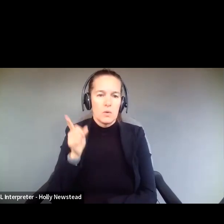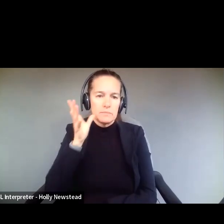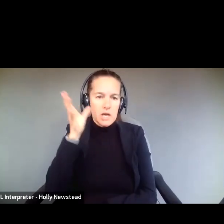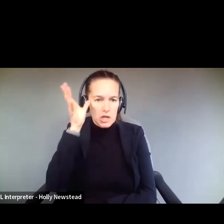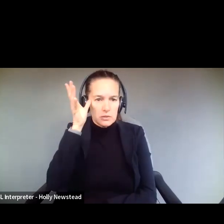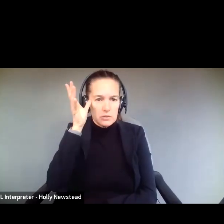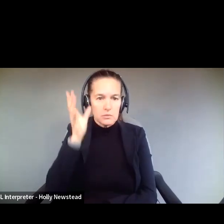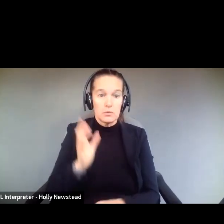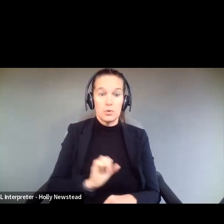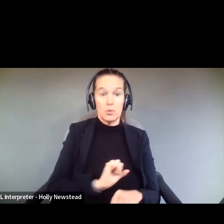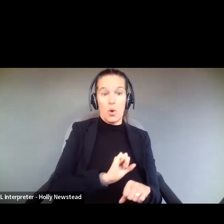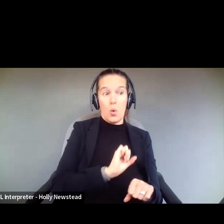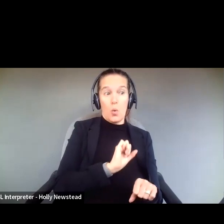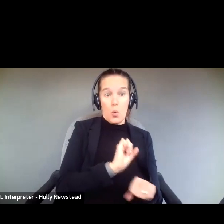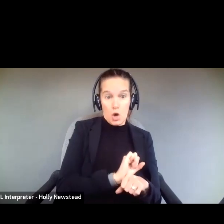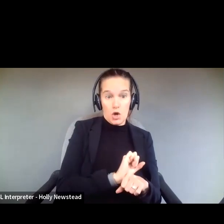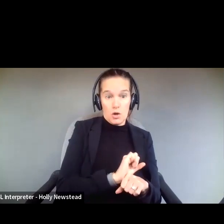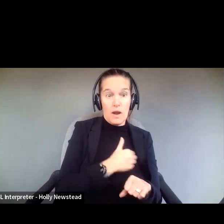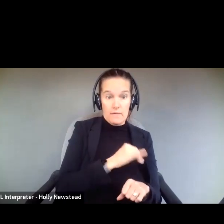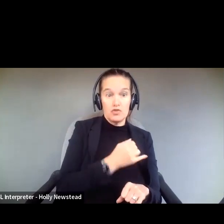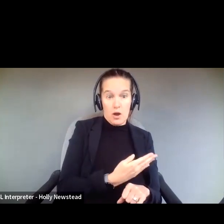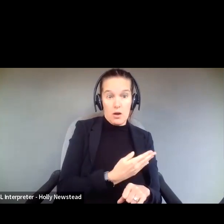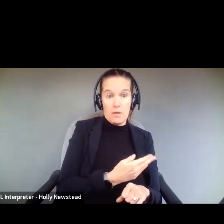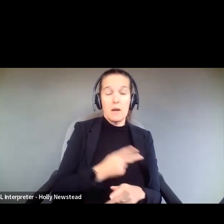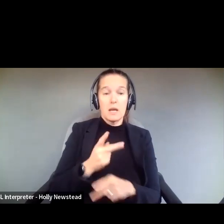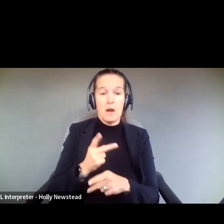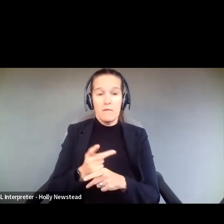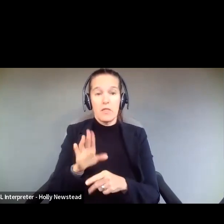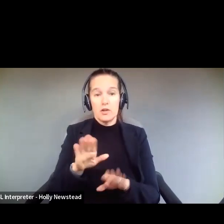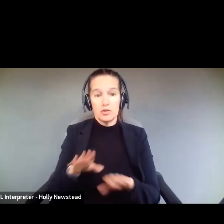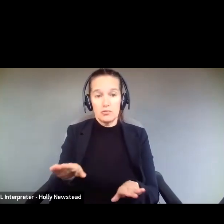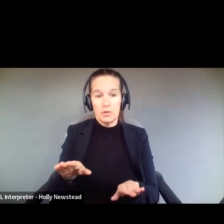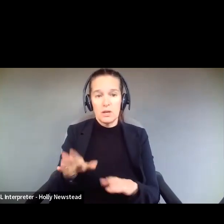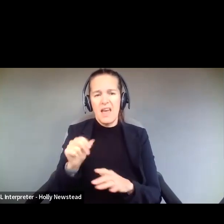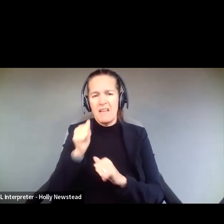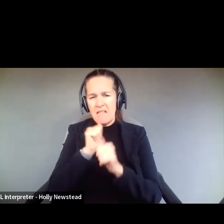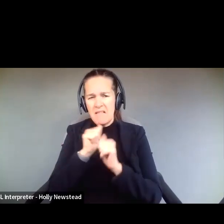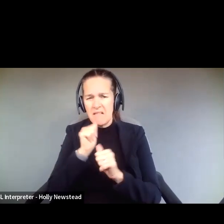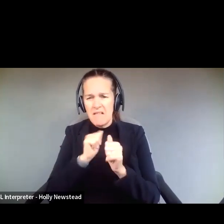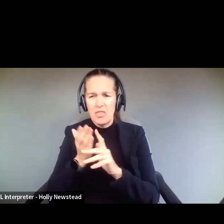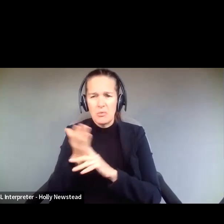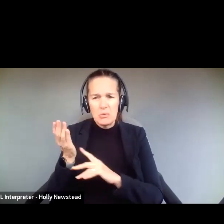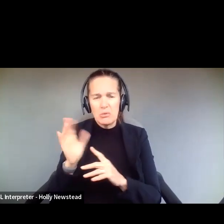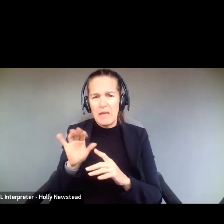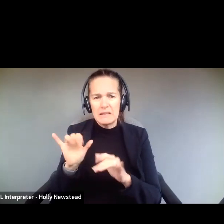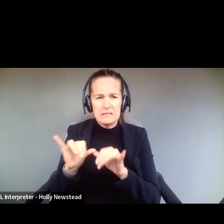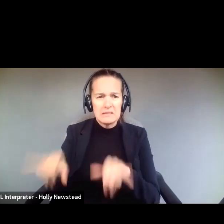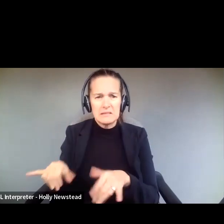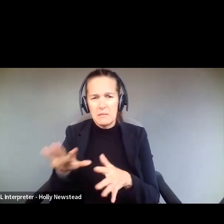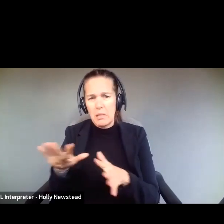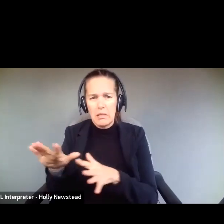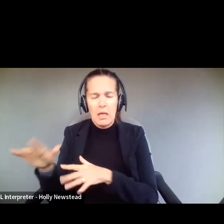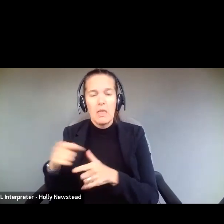work a job, to care for their children, to struggle through the bureaucracy, to try to construct a life for